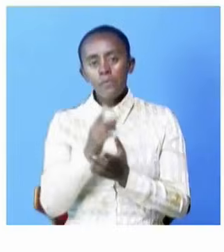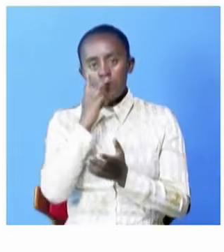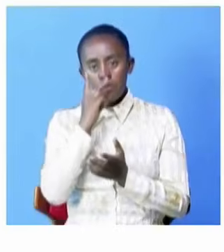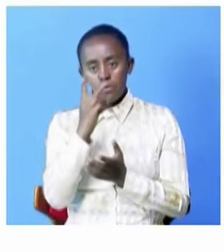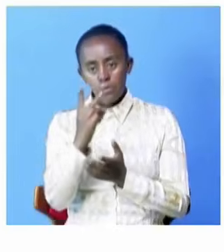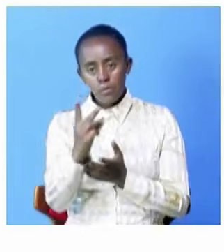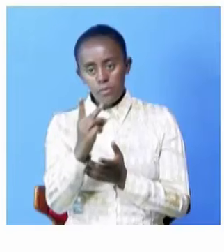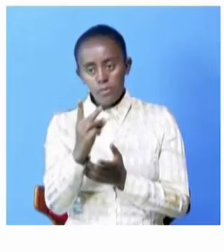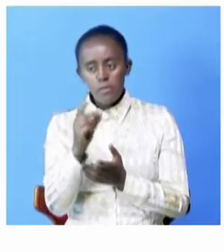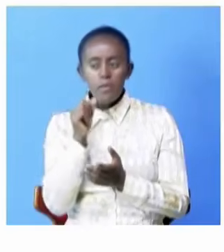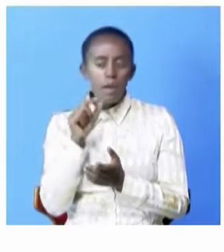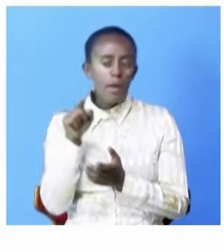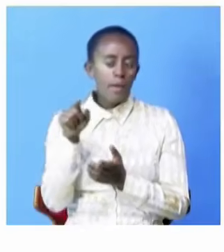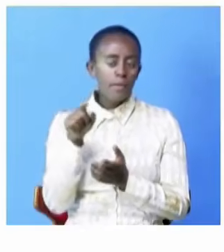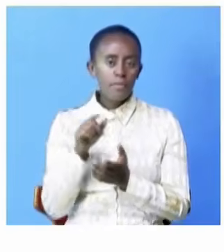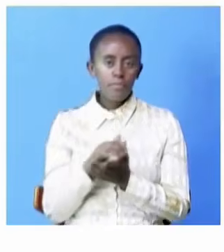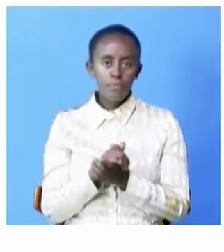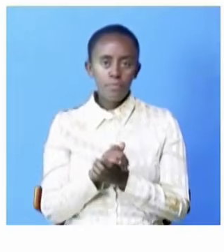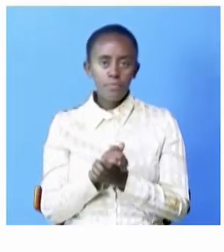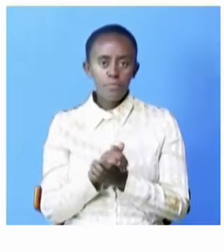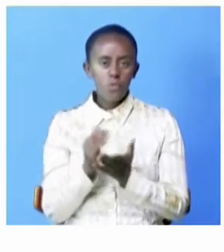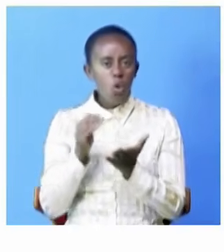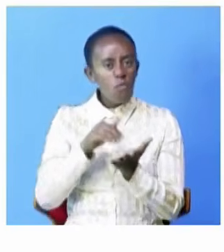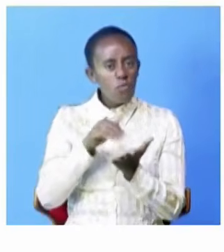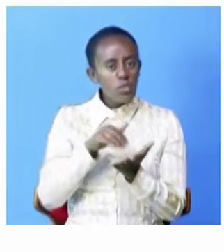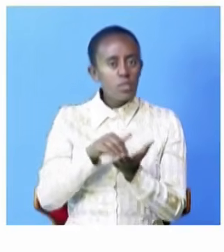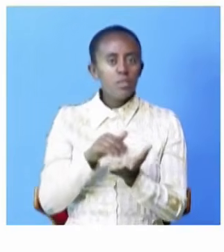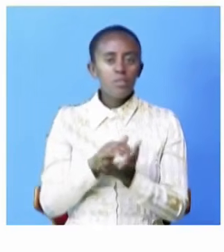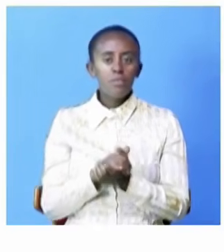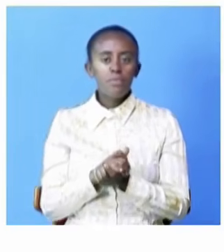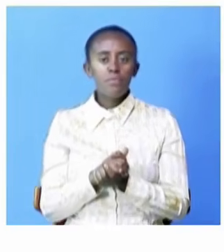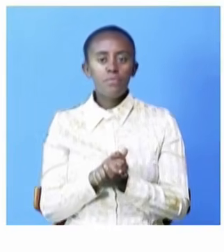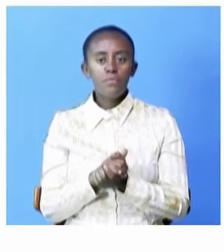see her often?